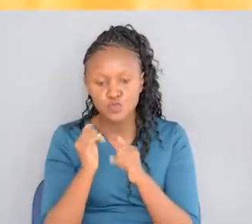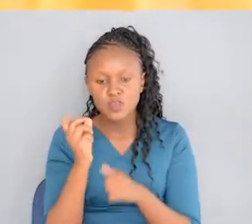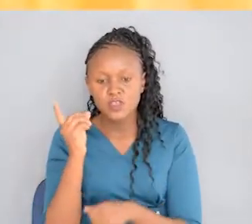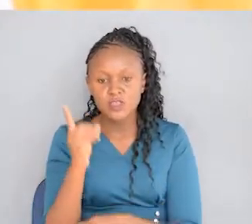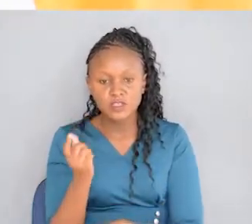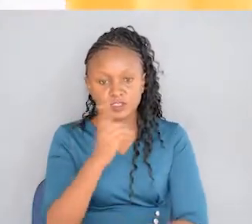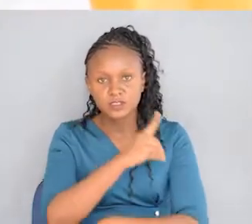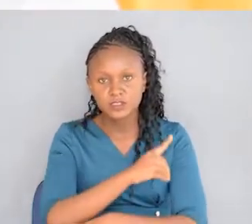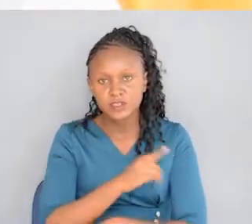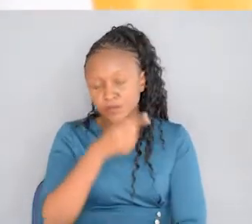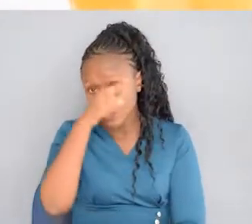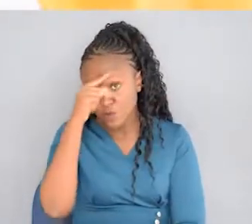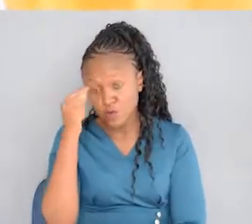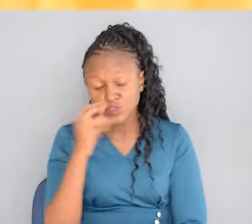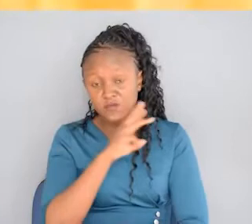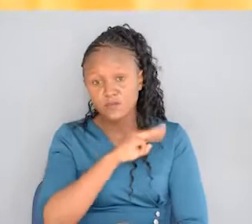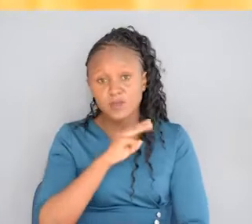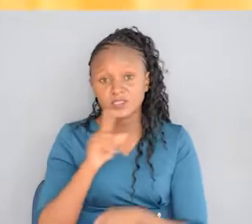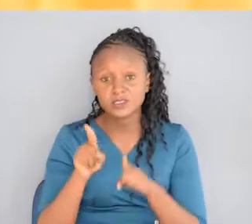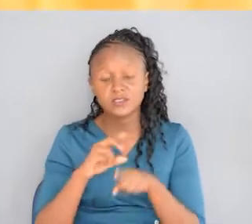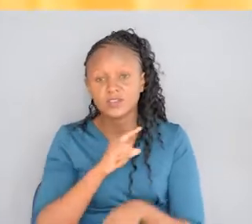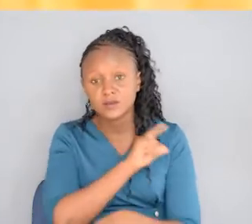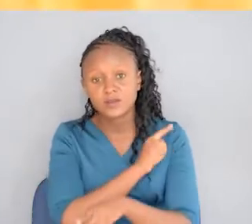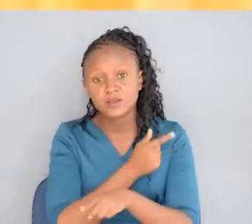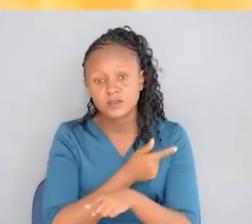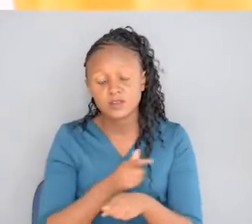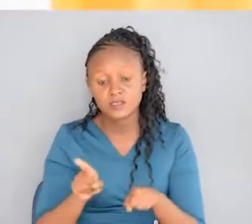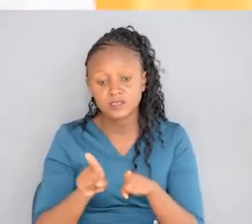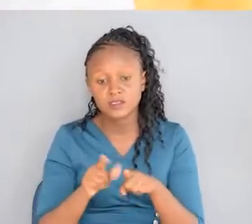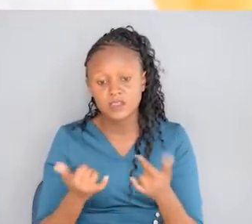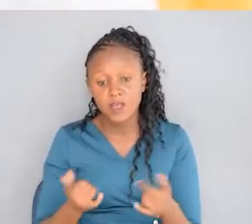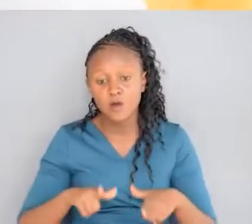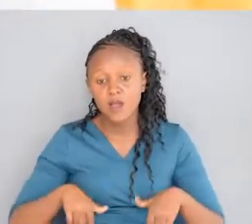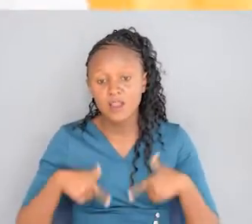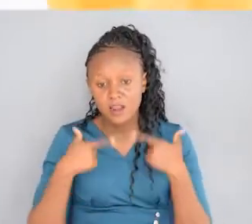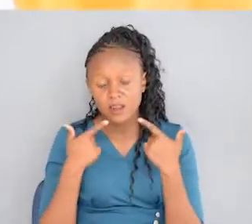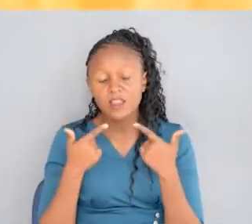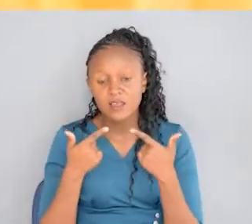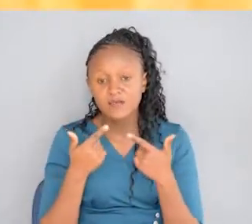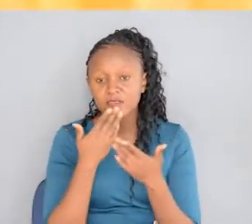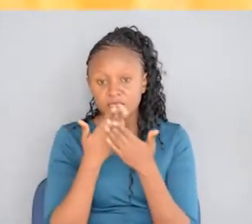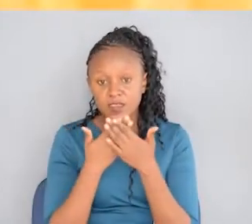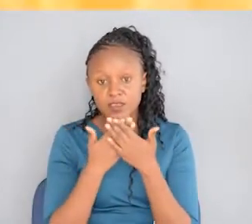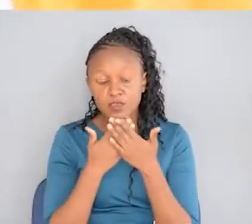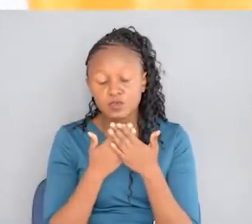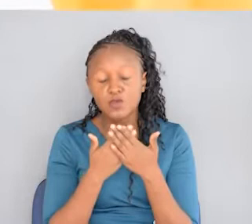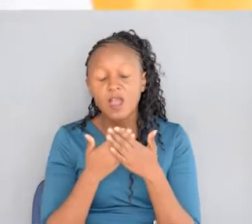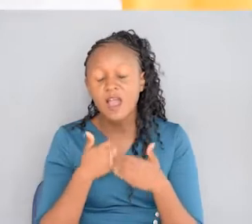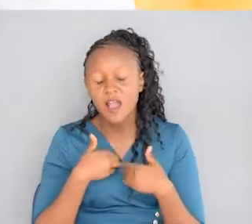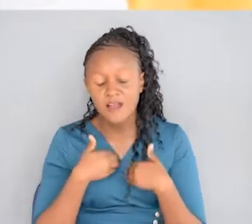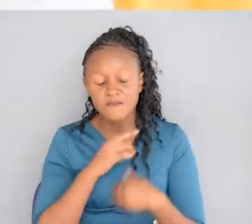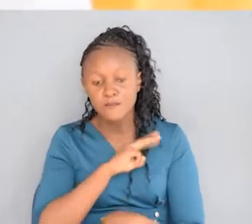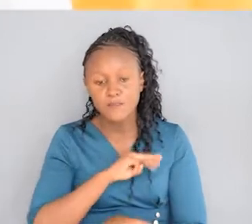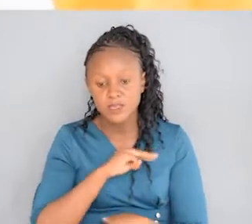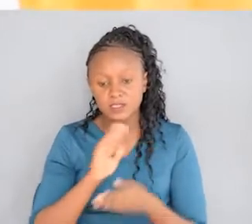every morning, King of Kings. And it's because of the mercies and the grace that you are still alive, and we appreciate and ask you, Redeemer God, have mercy